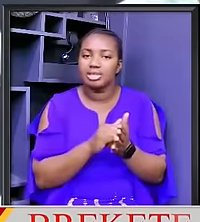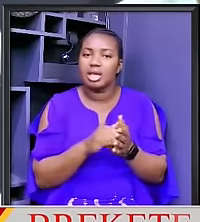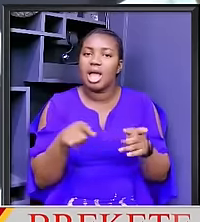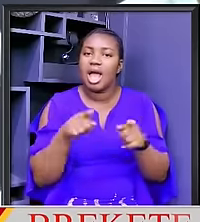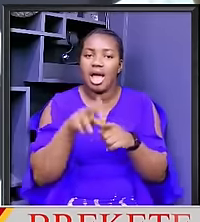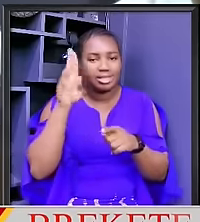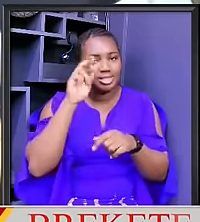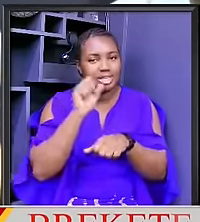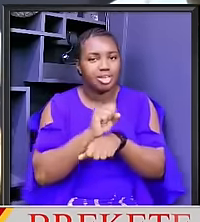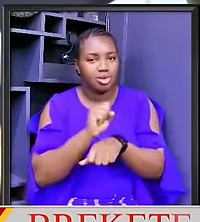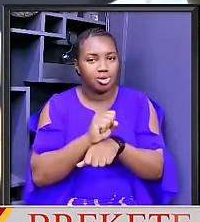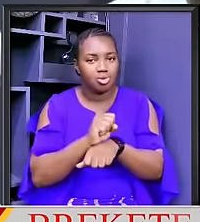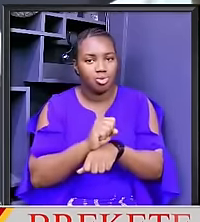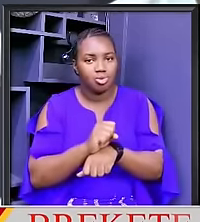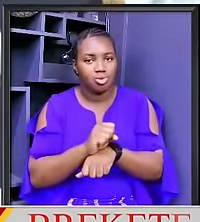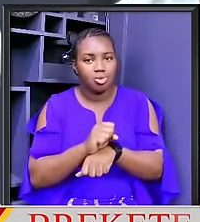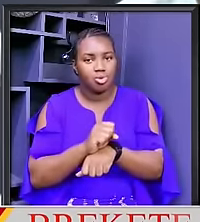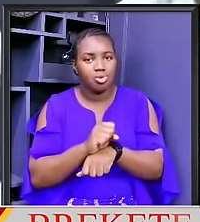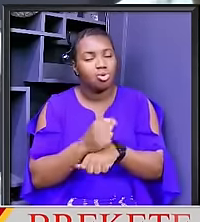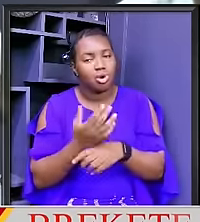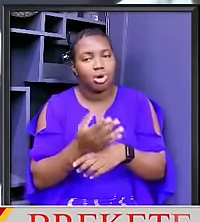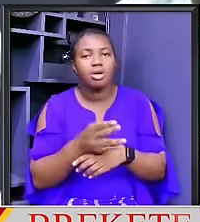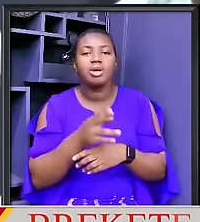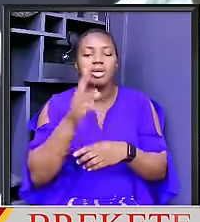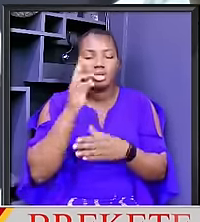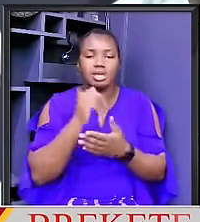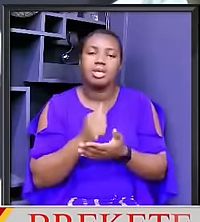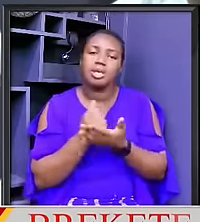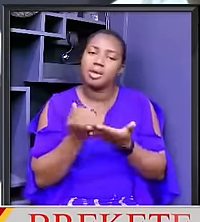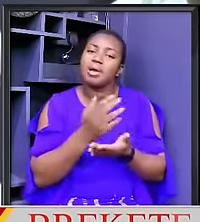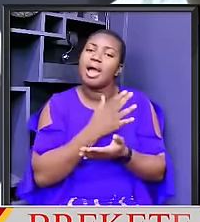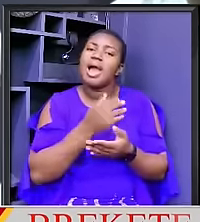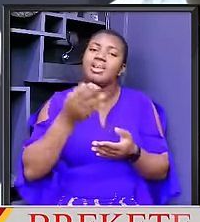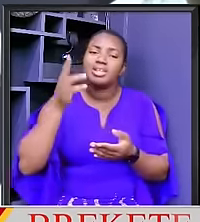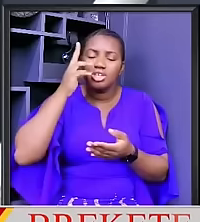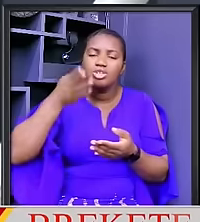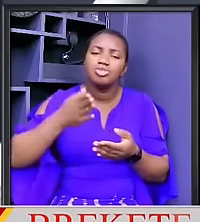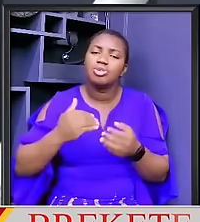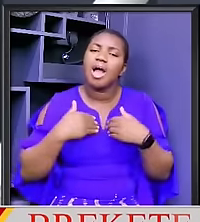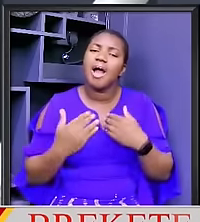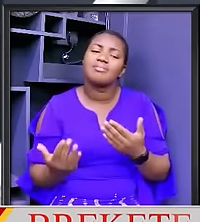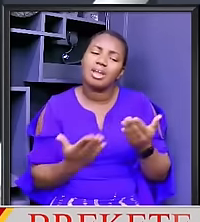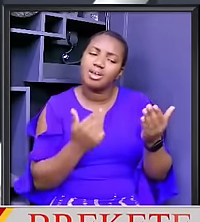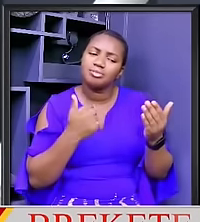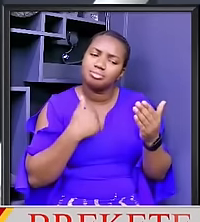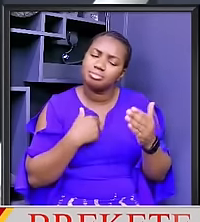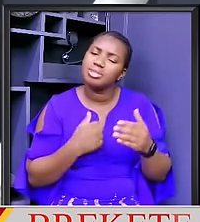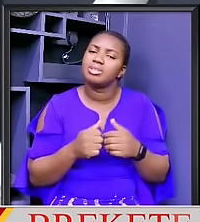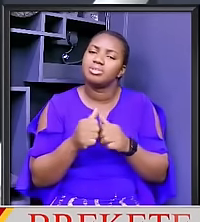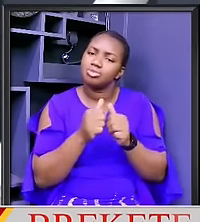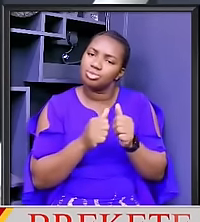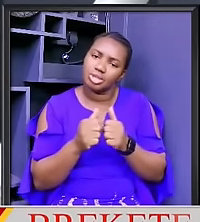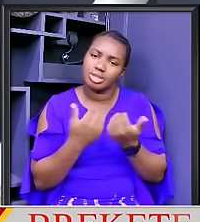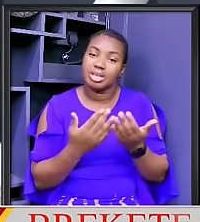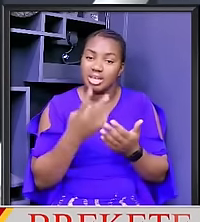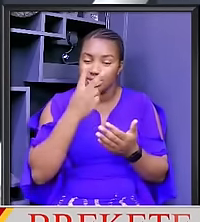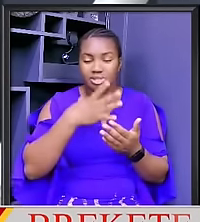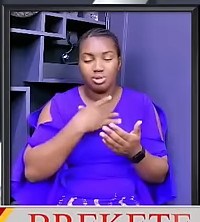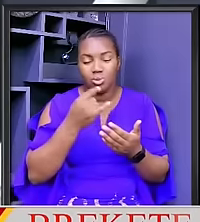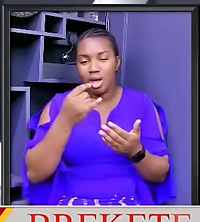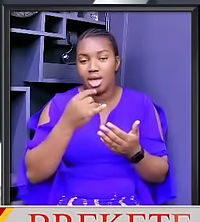And he no suppose carry me along. It's still why I did vex with some of my people sometimes.